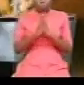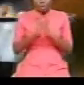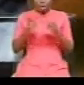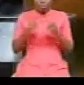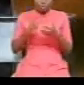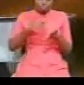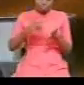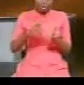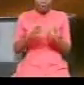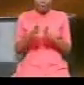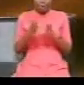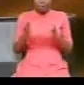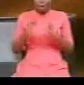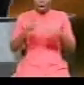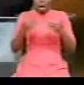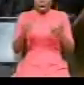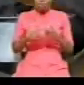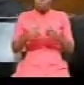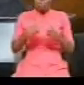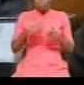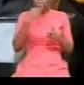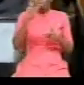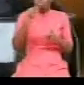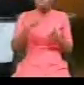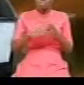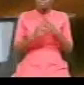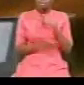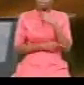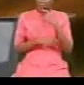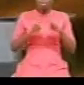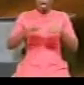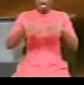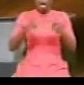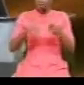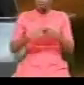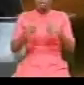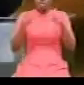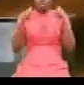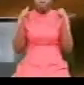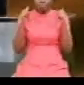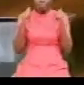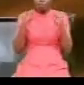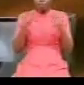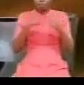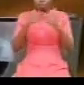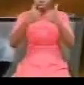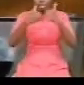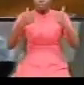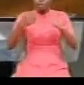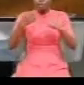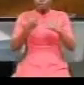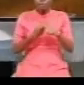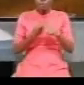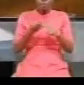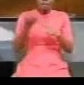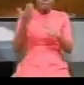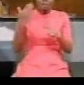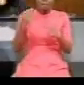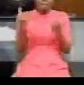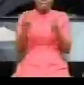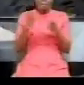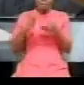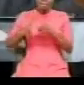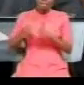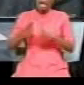read their Bible, how to say no to the temptation, how to refuse to separate from a former sin partner, how